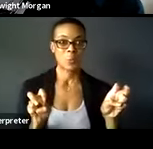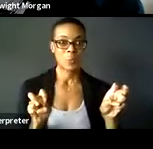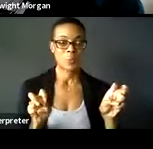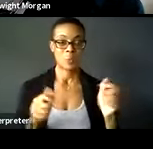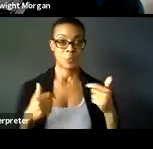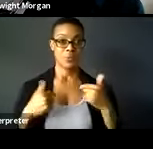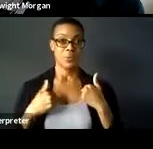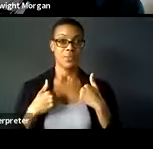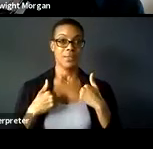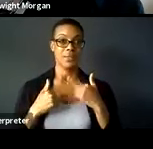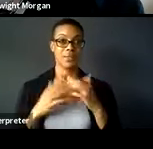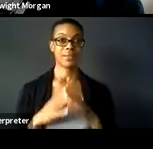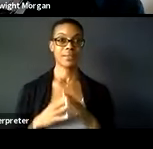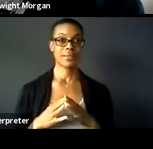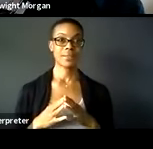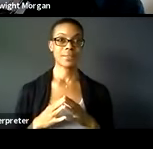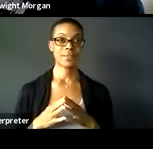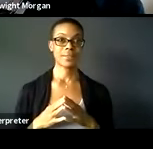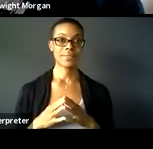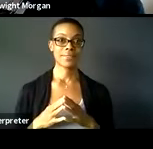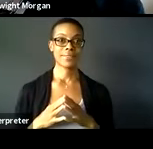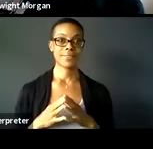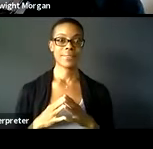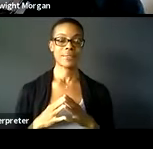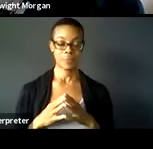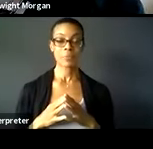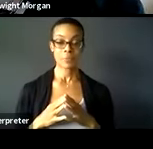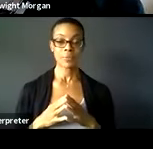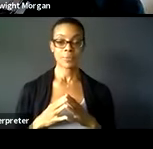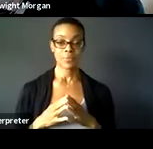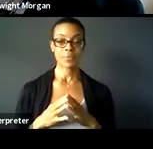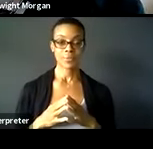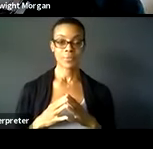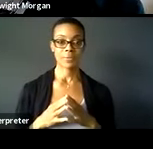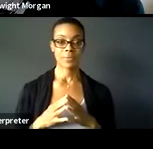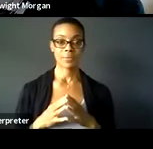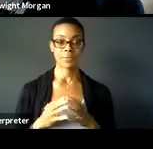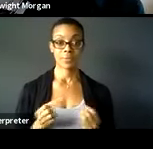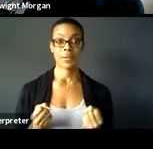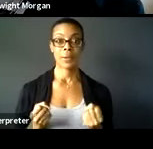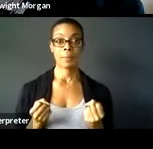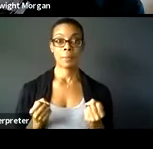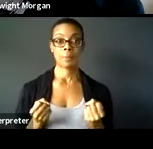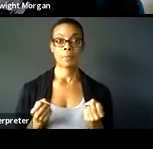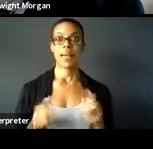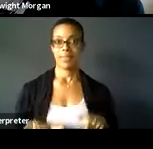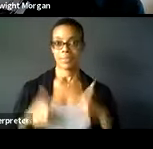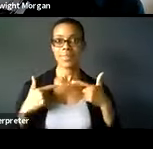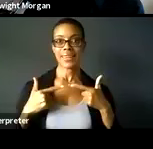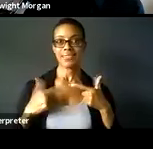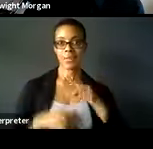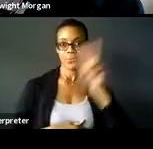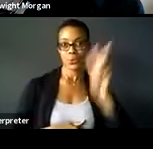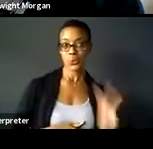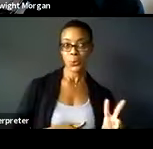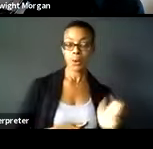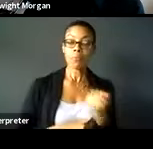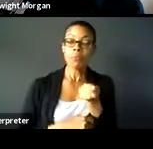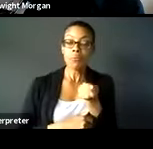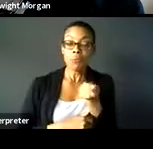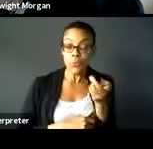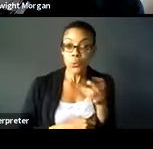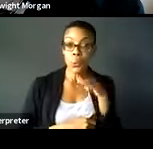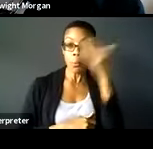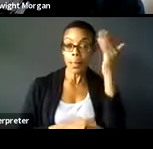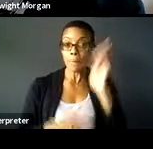been to a place that there are not a lot of Black people, but historically there has been a lot of